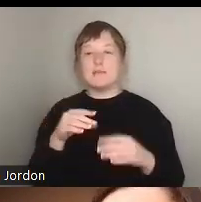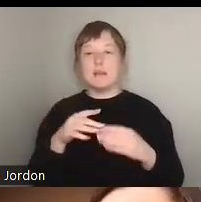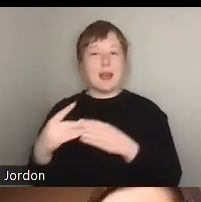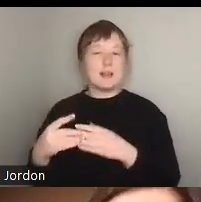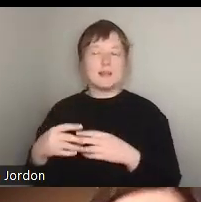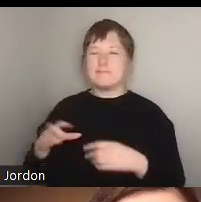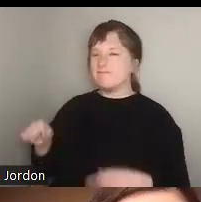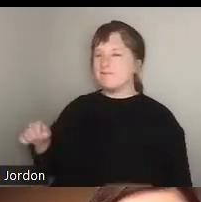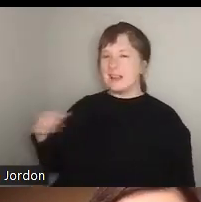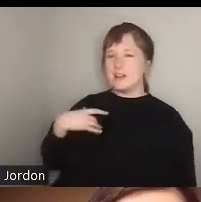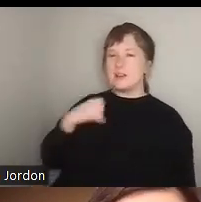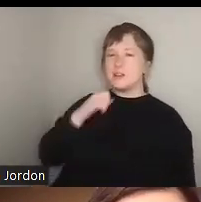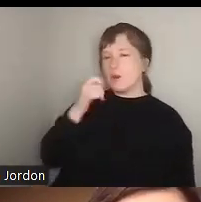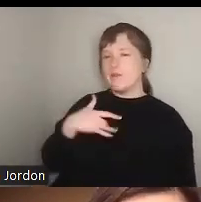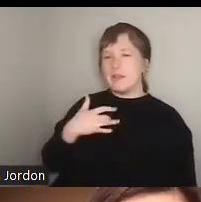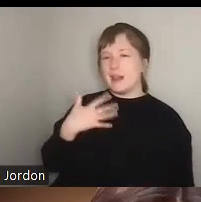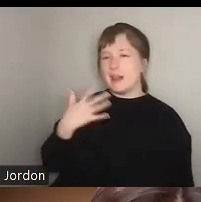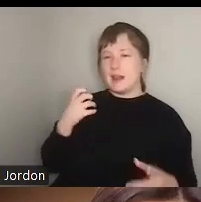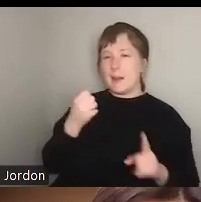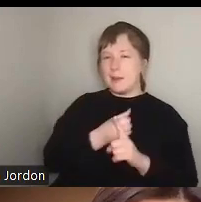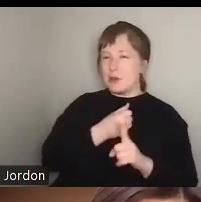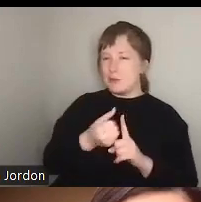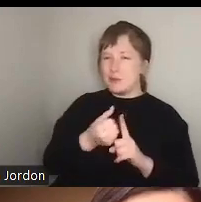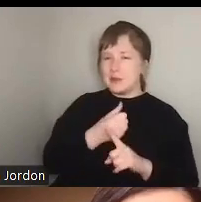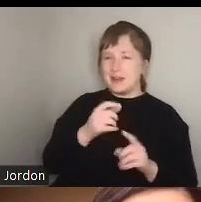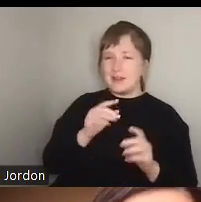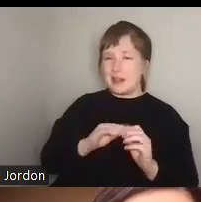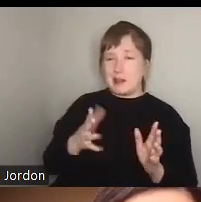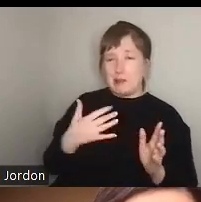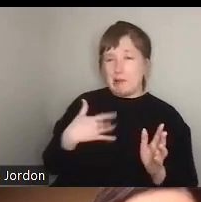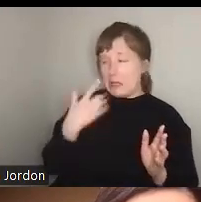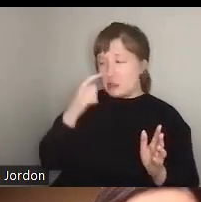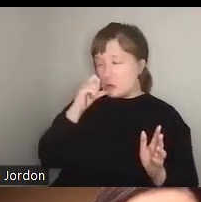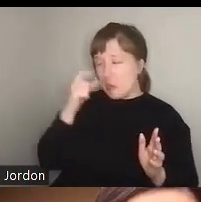like she's been abused that I could tell,